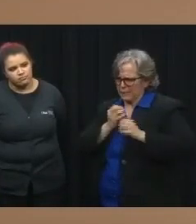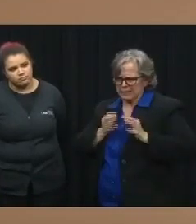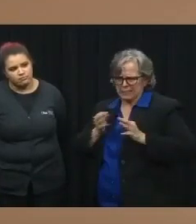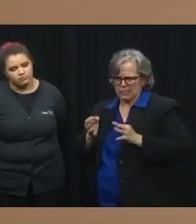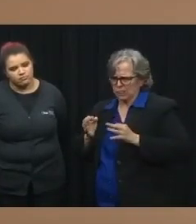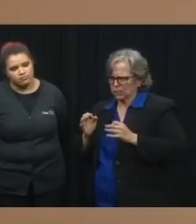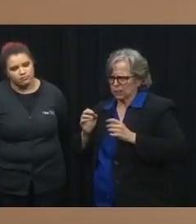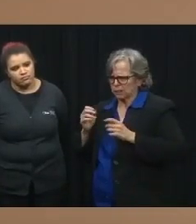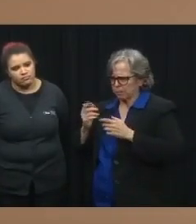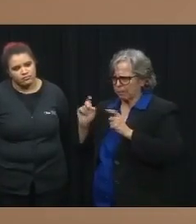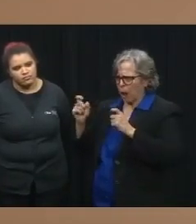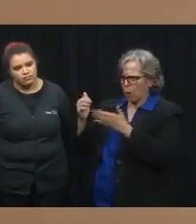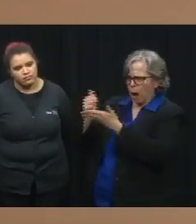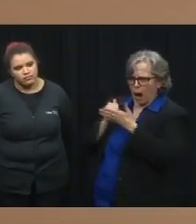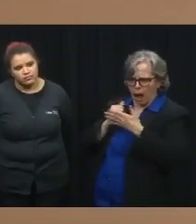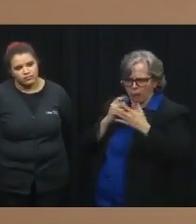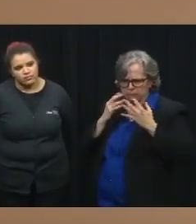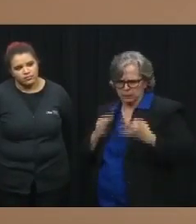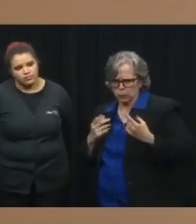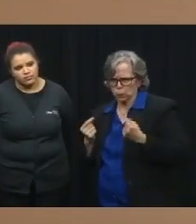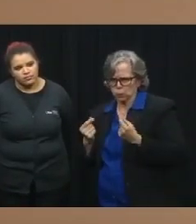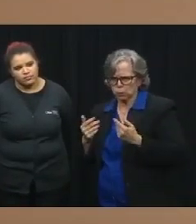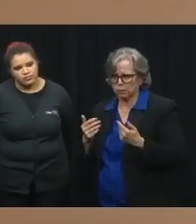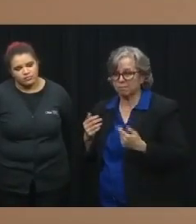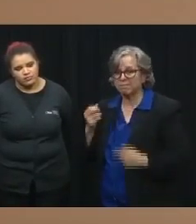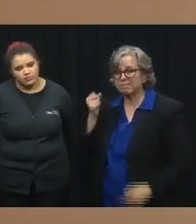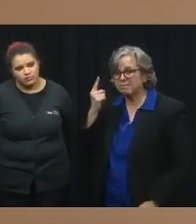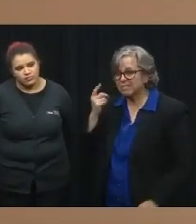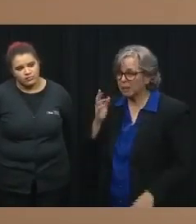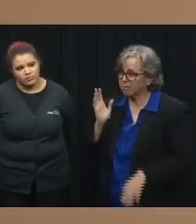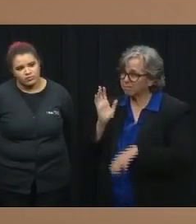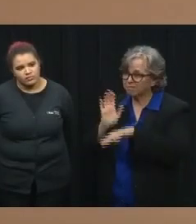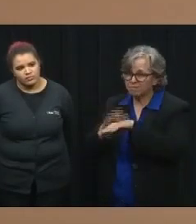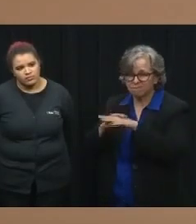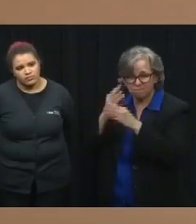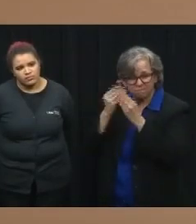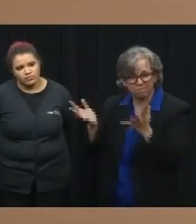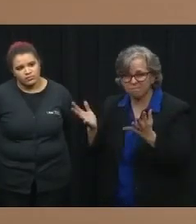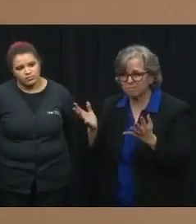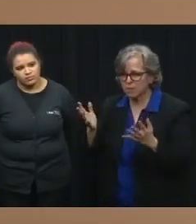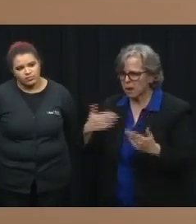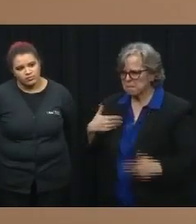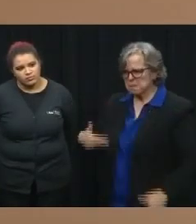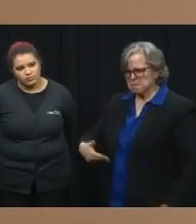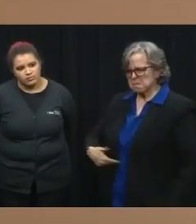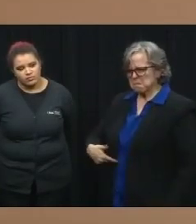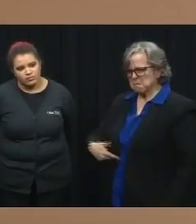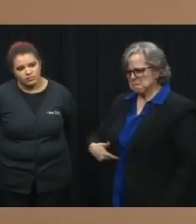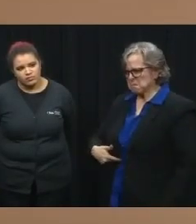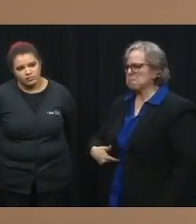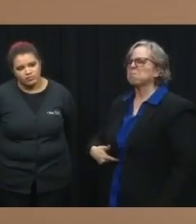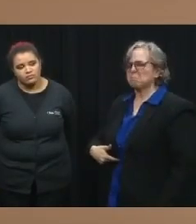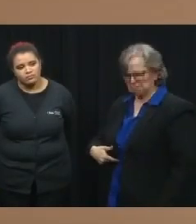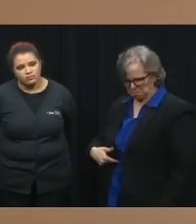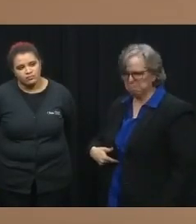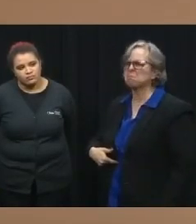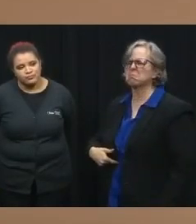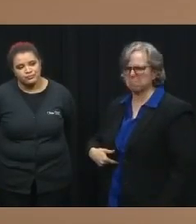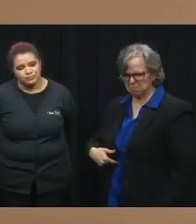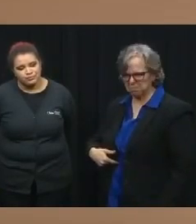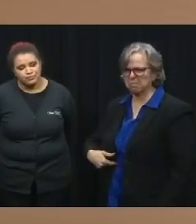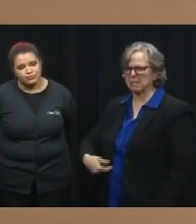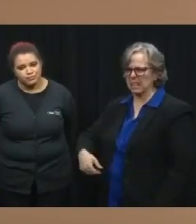doing the right things. I am absolutely convinced with every bone in my body that this governor has charted the best course